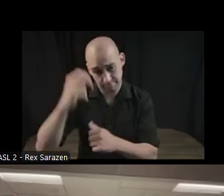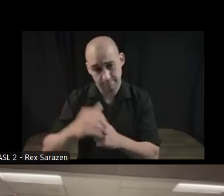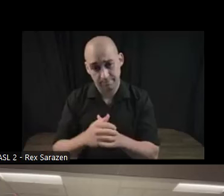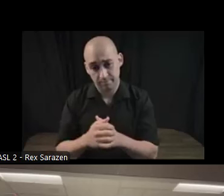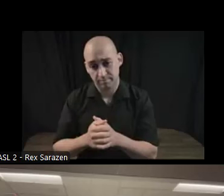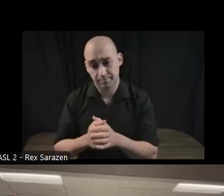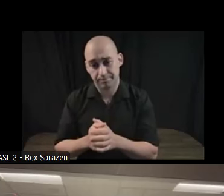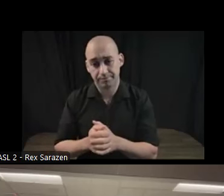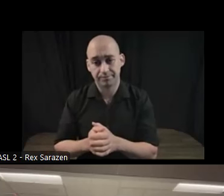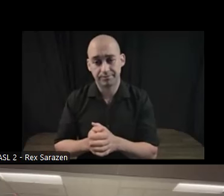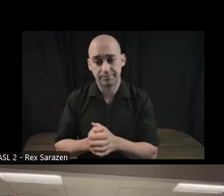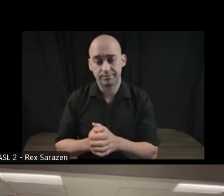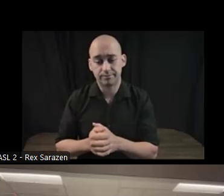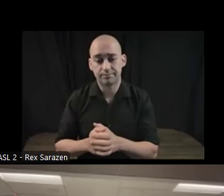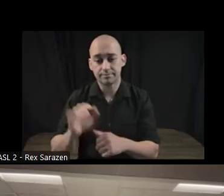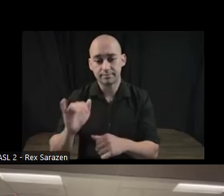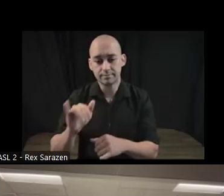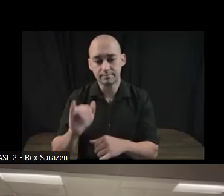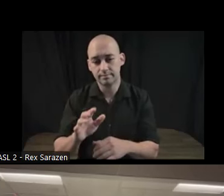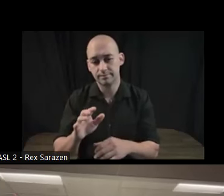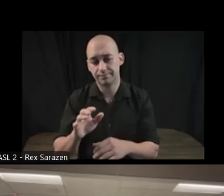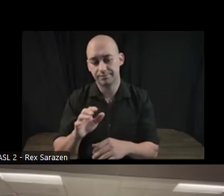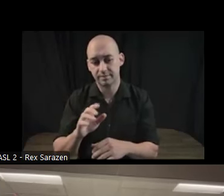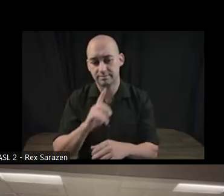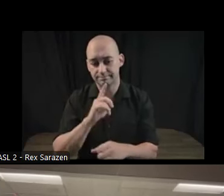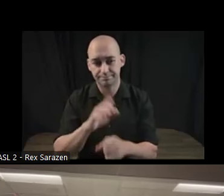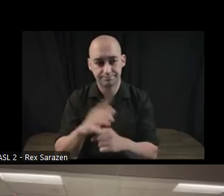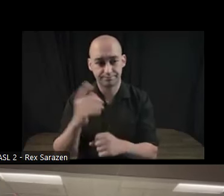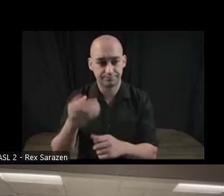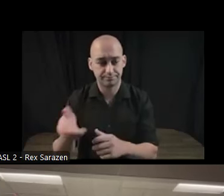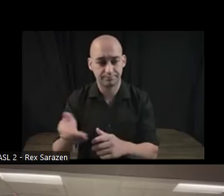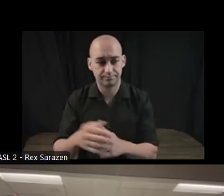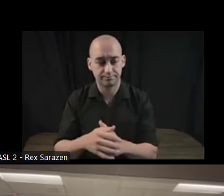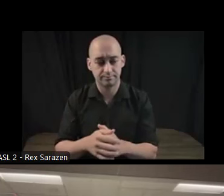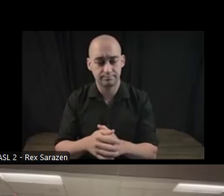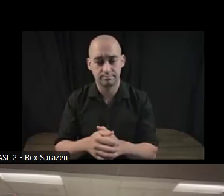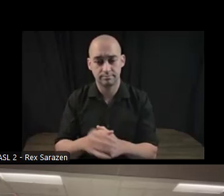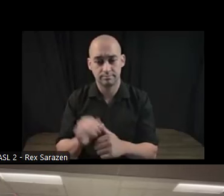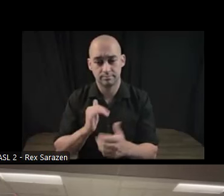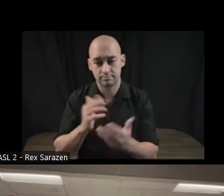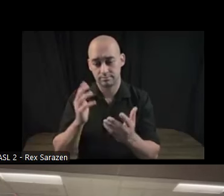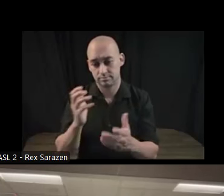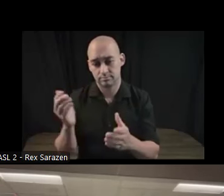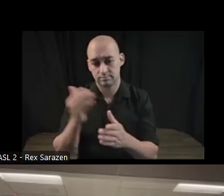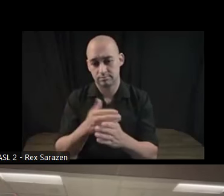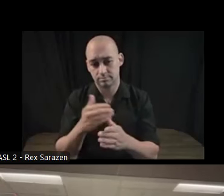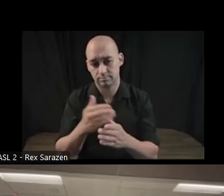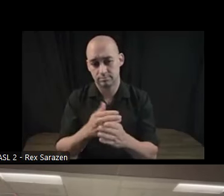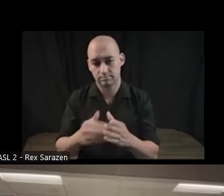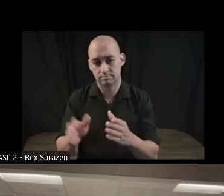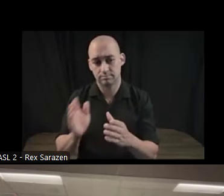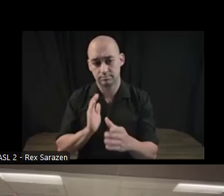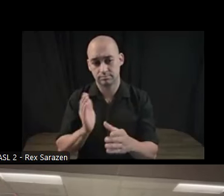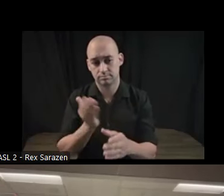session that has been more beneficial. Sarah, go ahead. Yeah, and if I can just interject there, we in